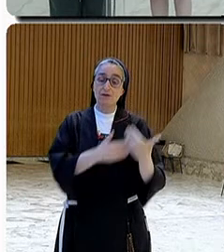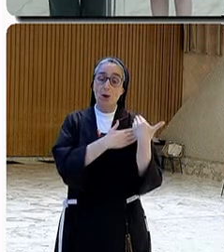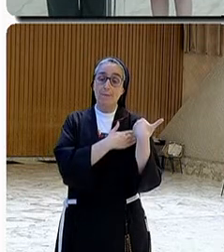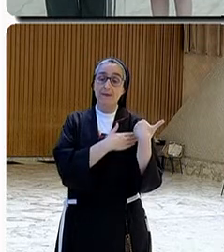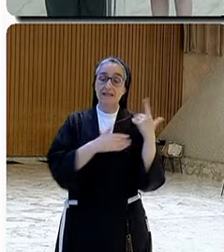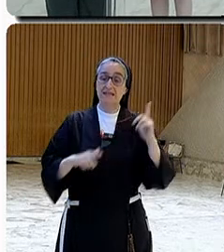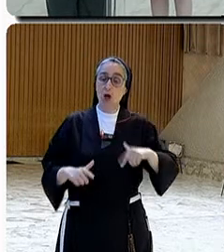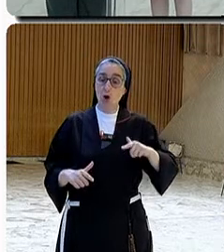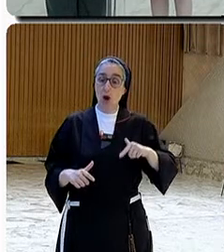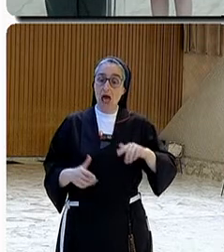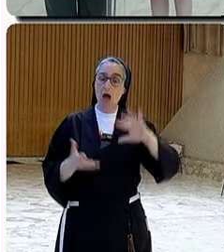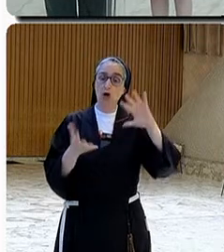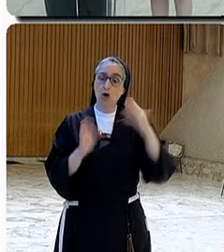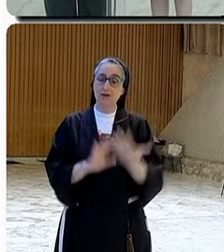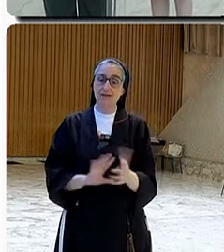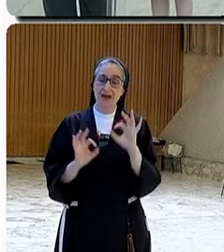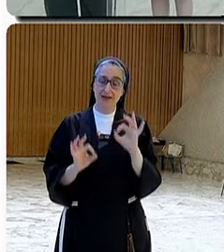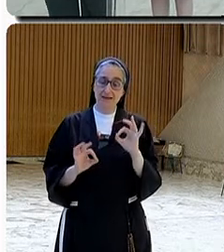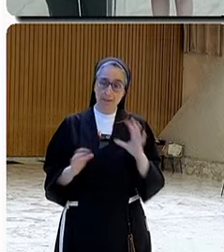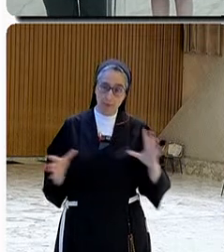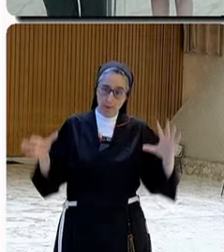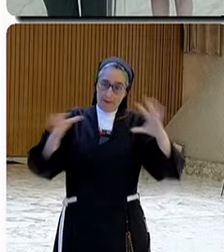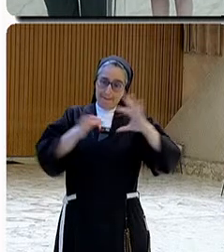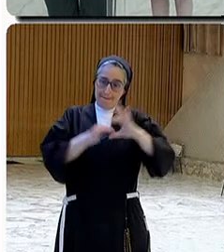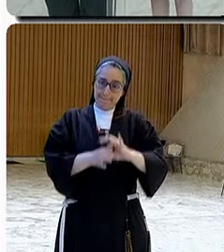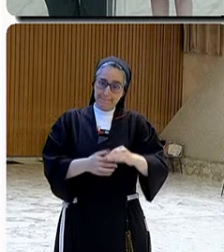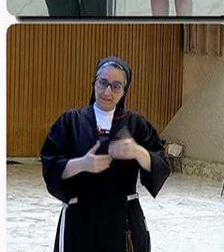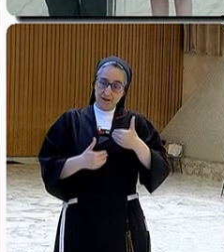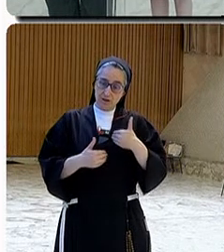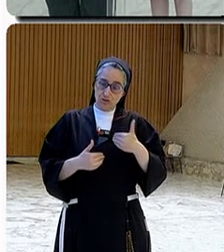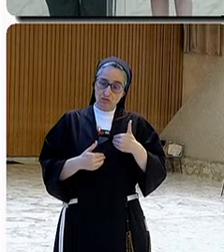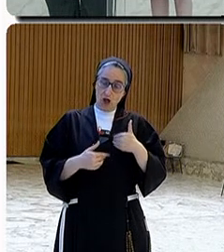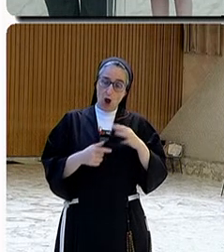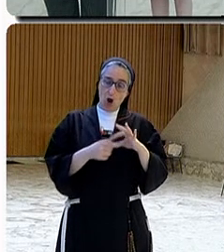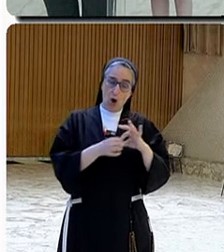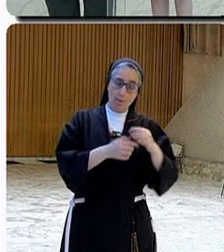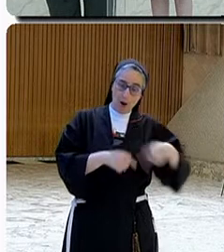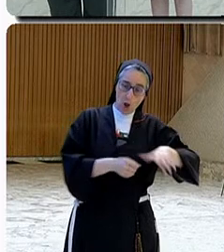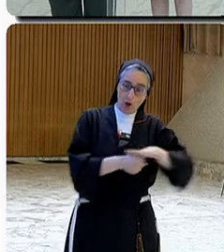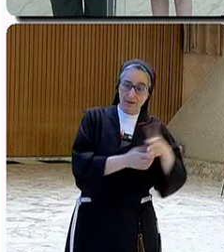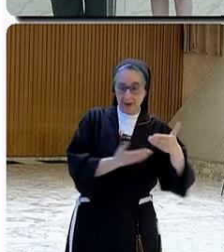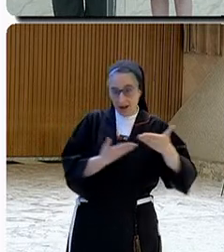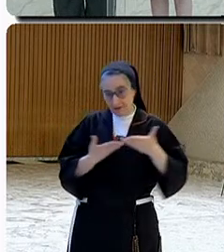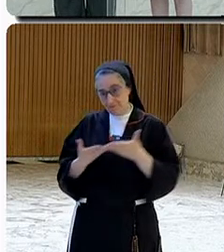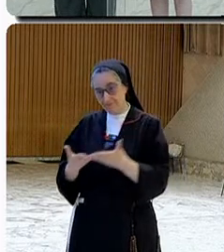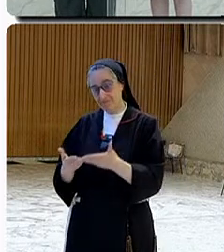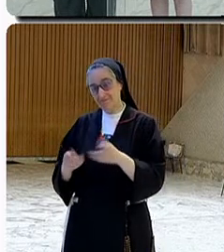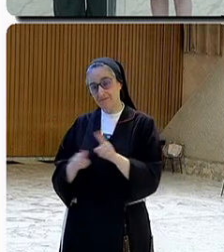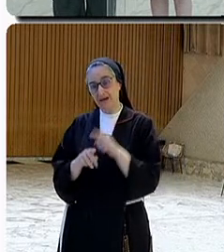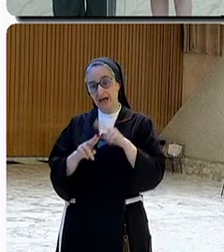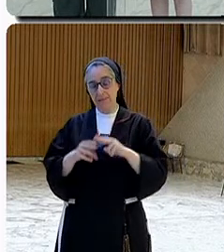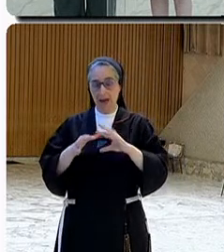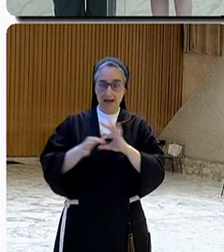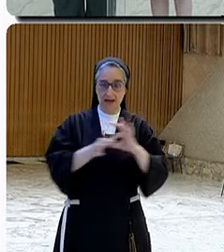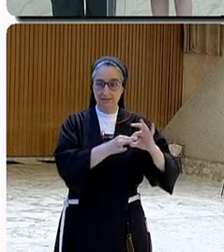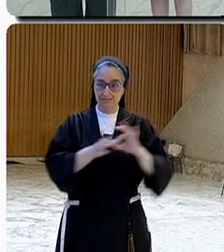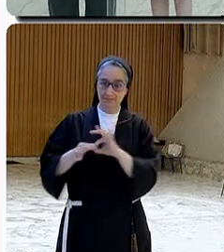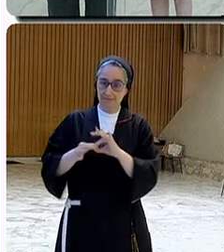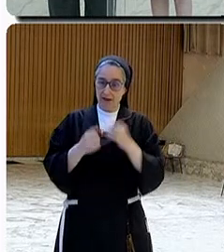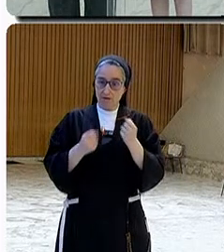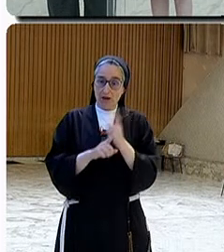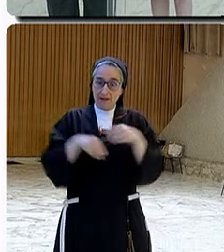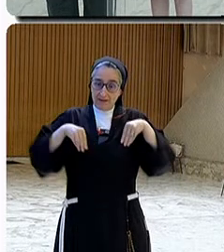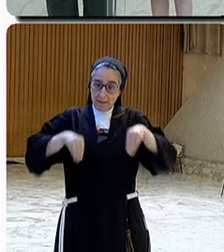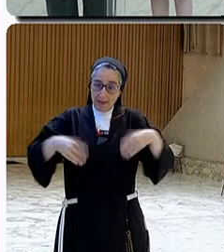either form strong domestic churches, maintain strong domestic churches, participate more effectively in their existing